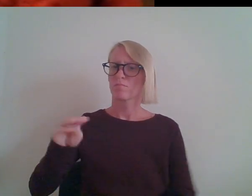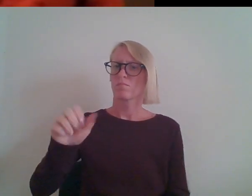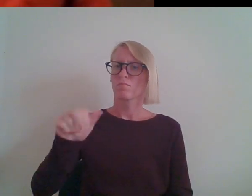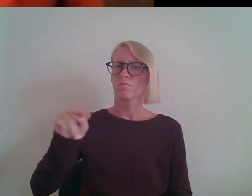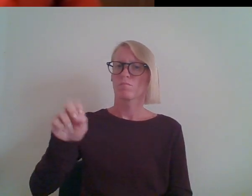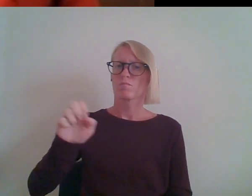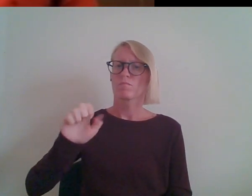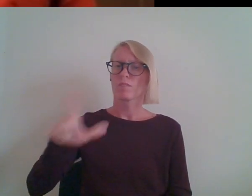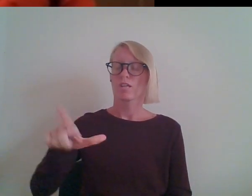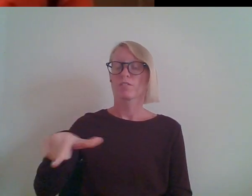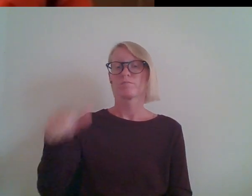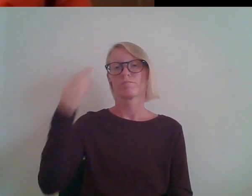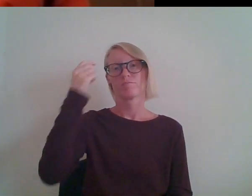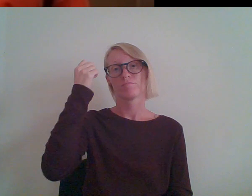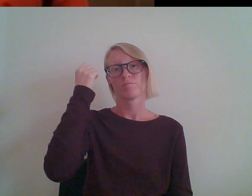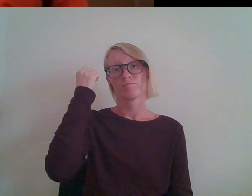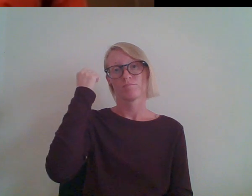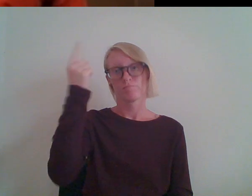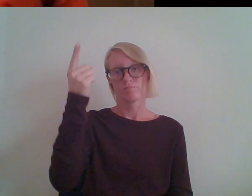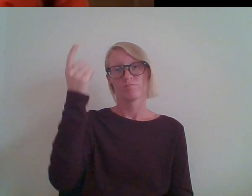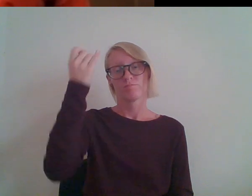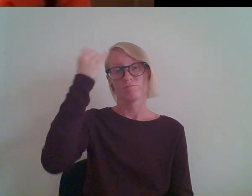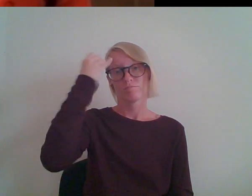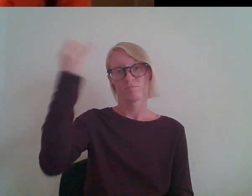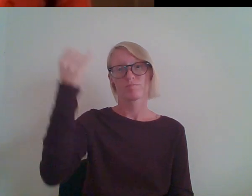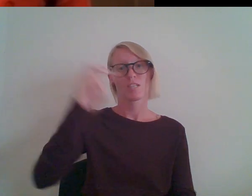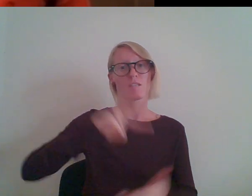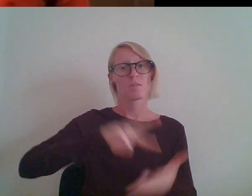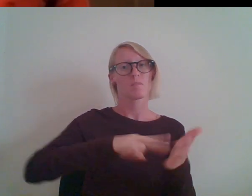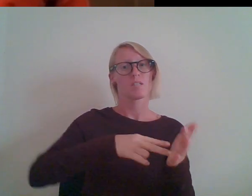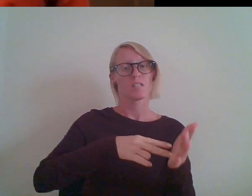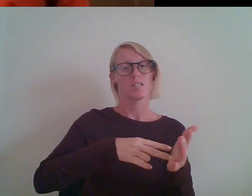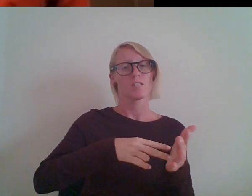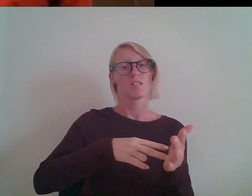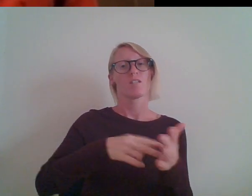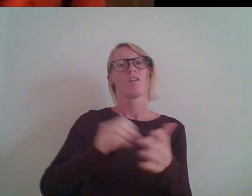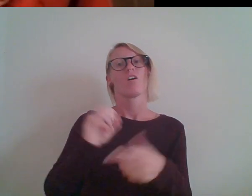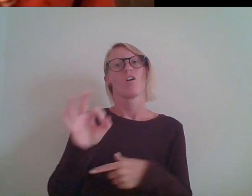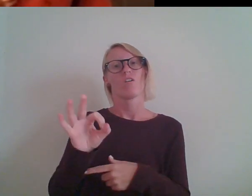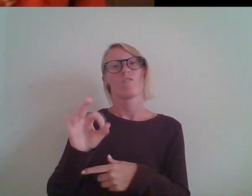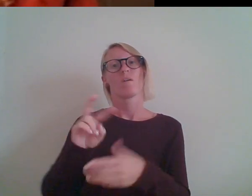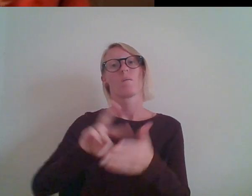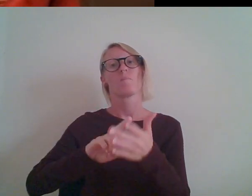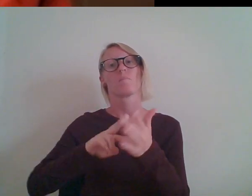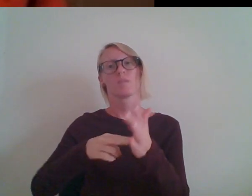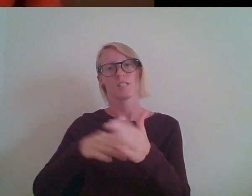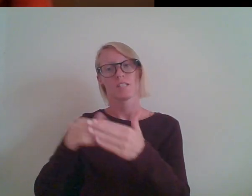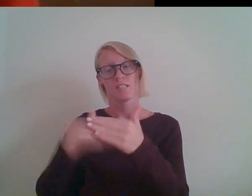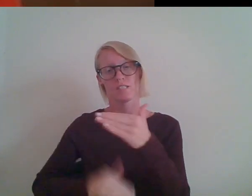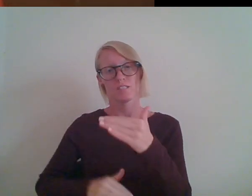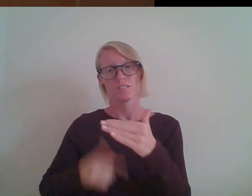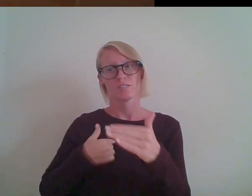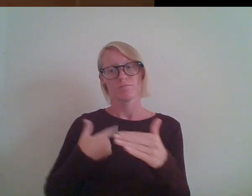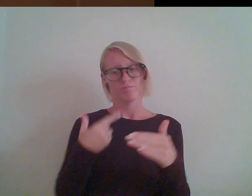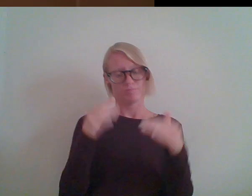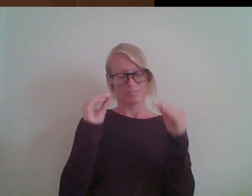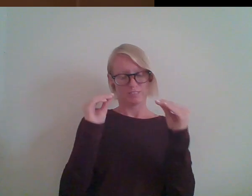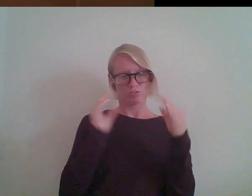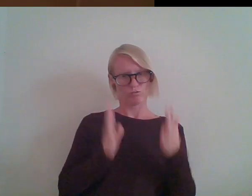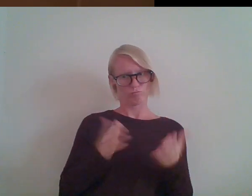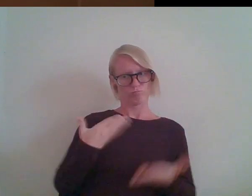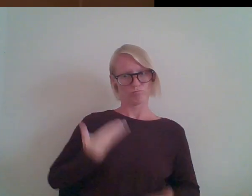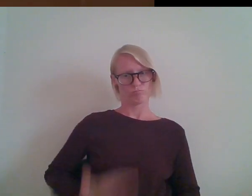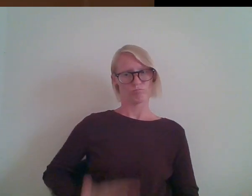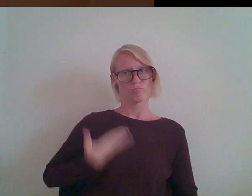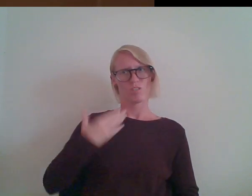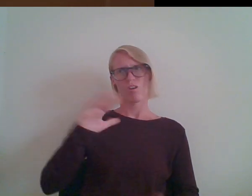idea. That's the meaning of meaningfulness. Now, as a teacher, I think all of us, or as we are teachers, we all